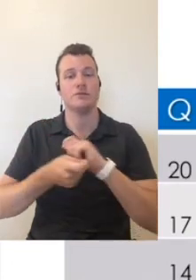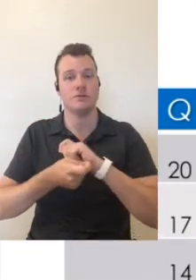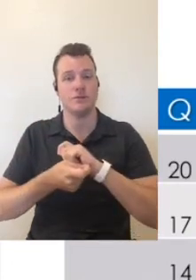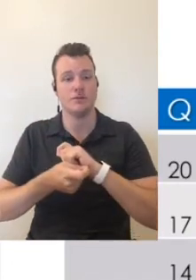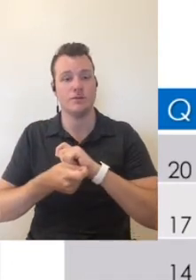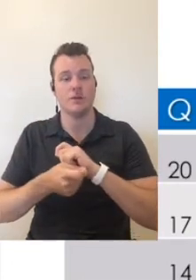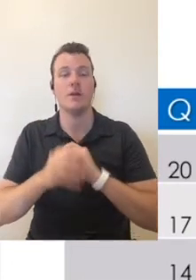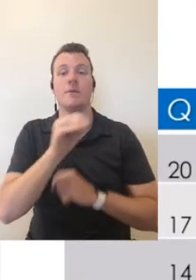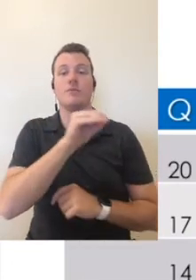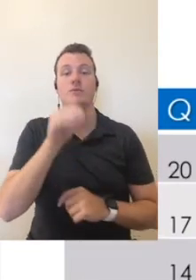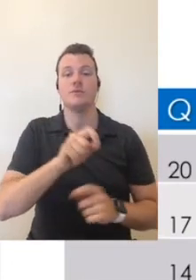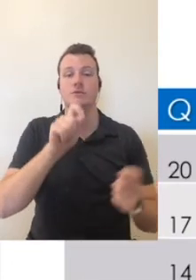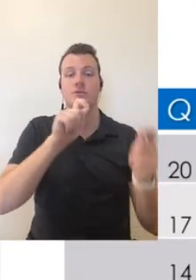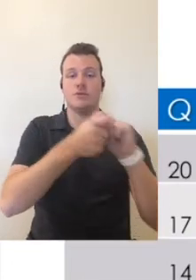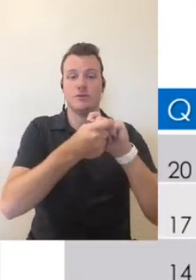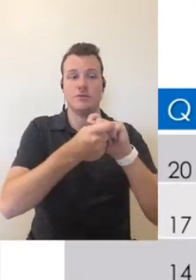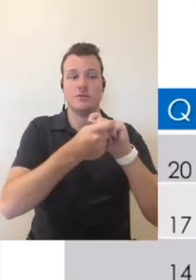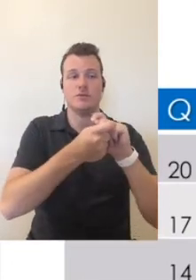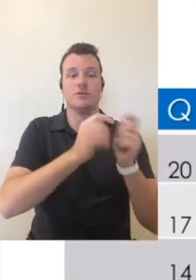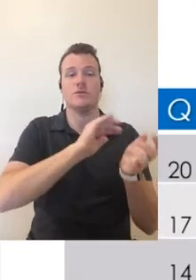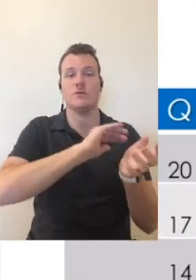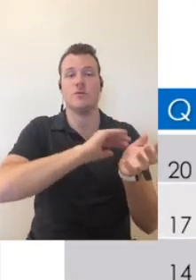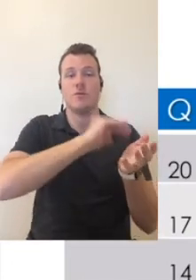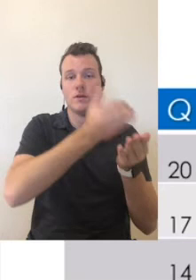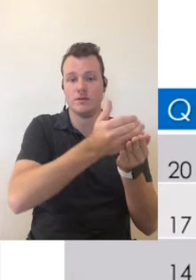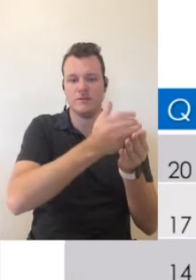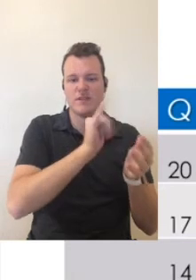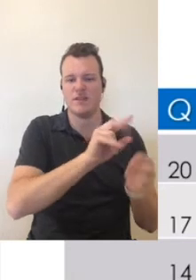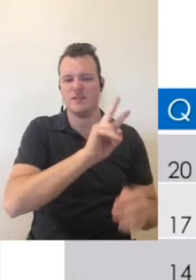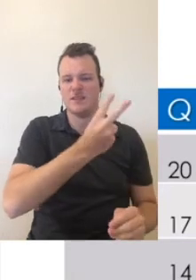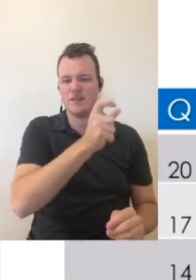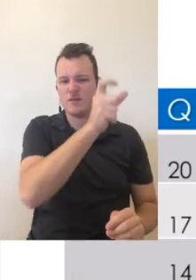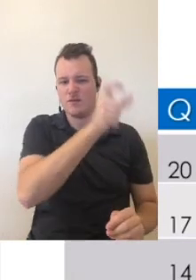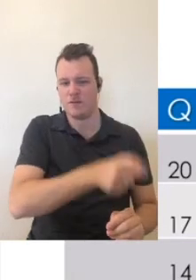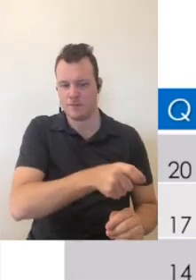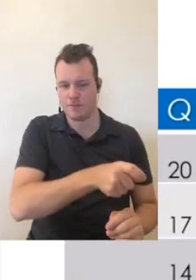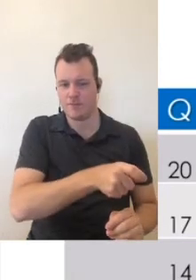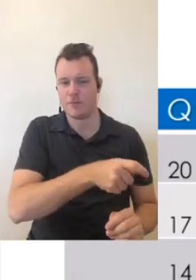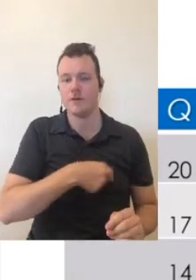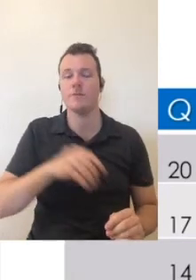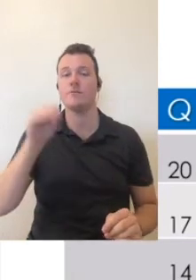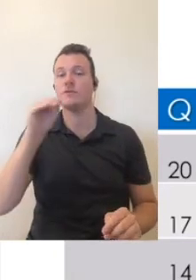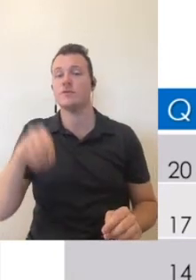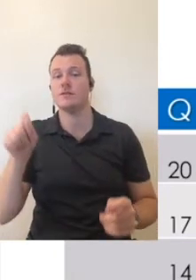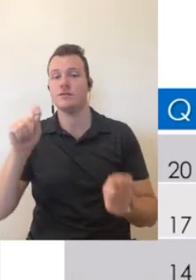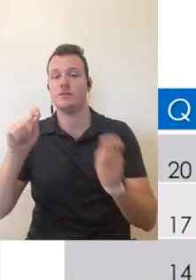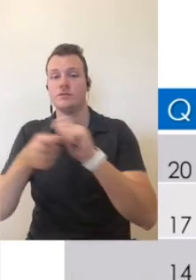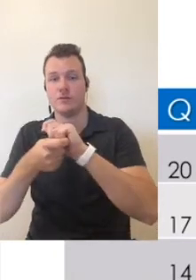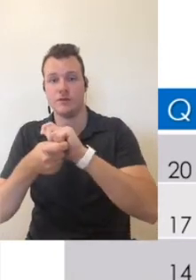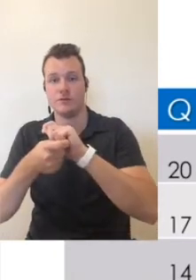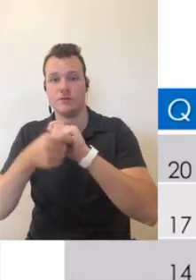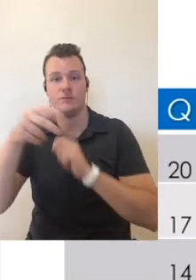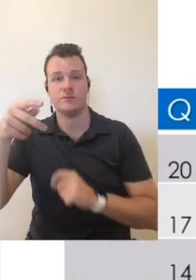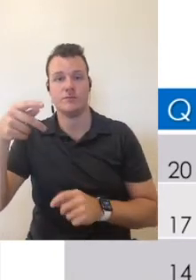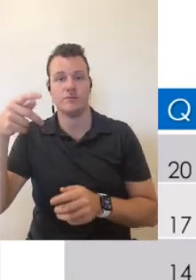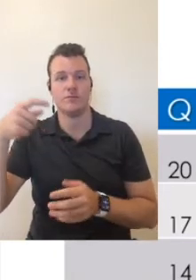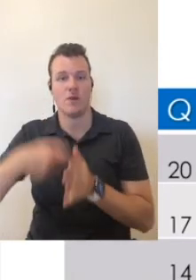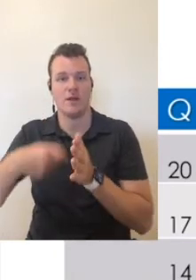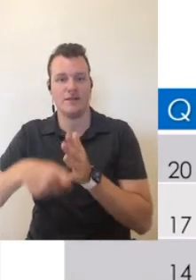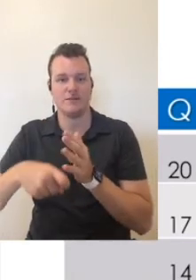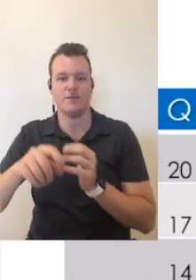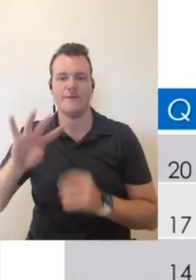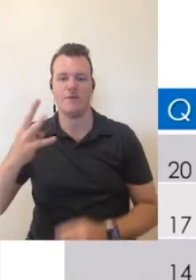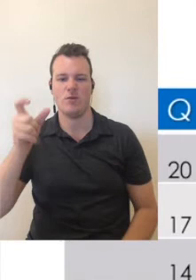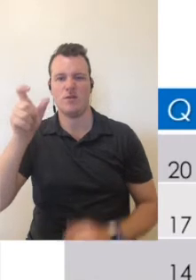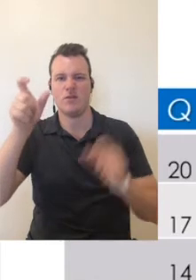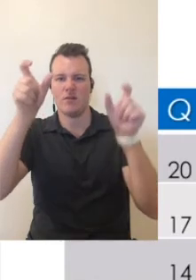in the percentage change in quantity demanded, so the second column, and the percentage change in price, which is the